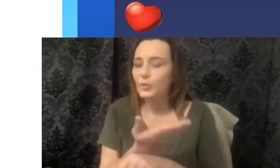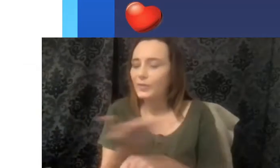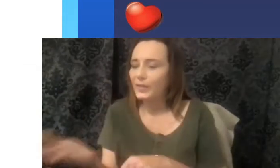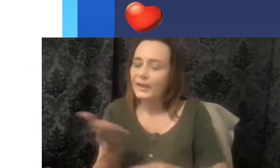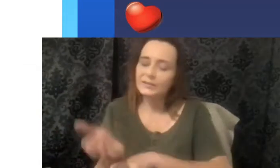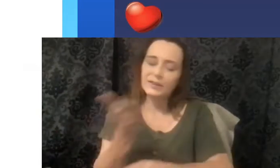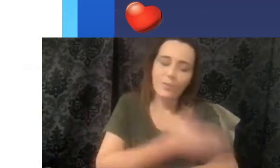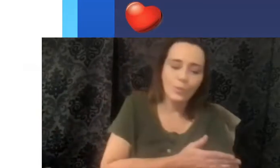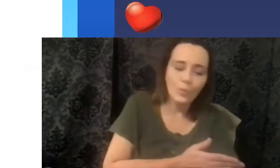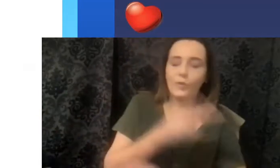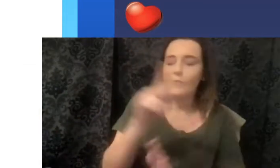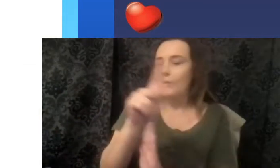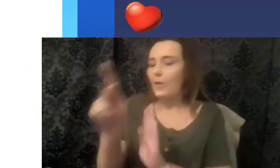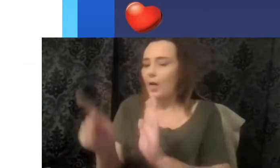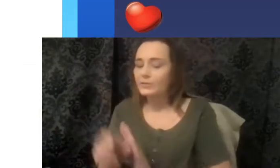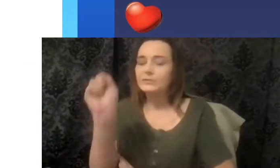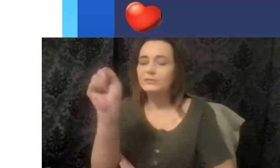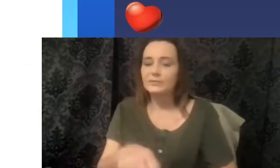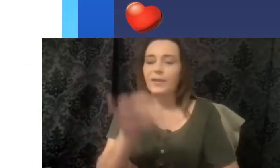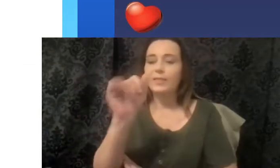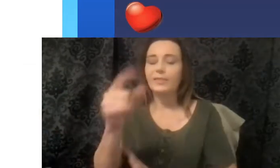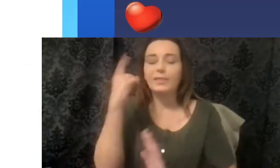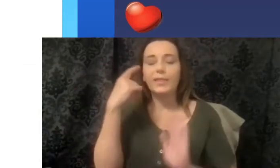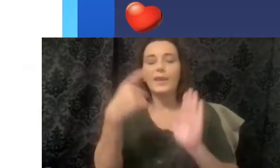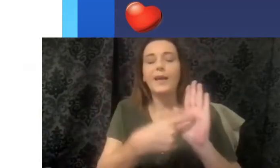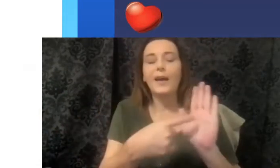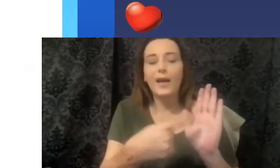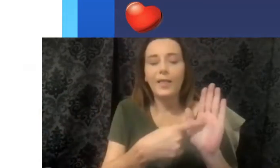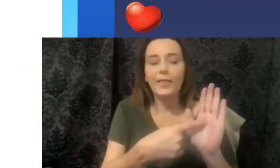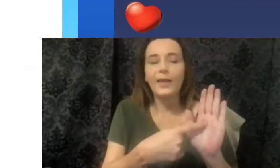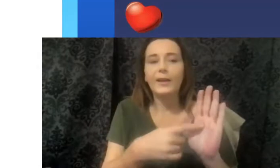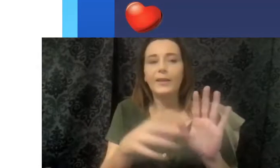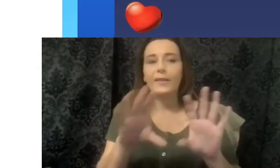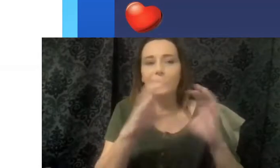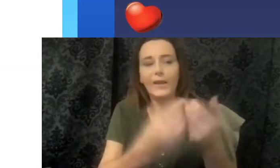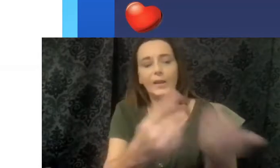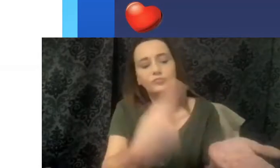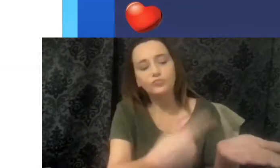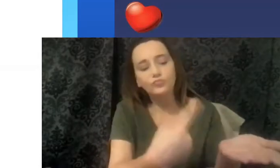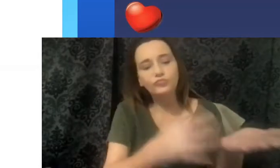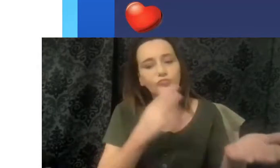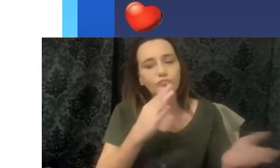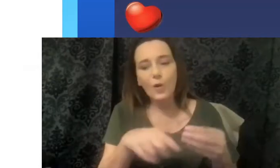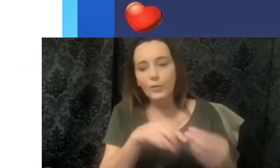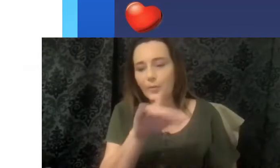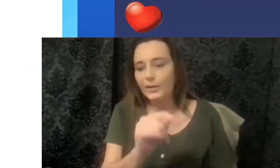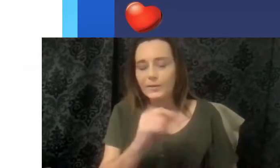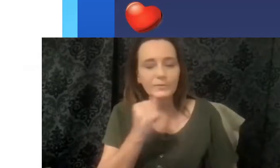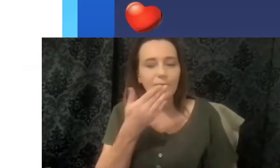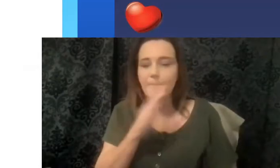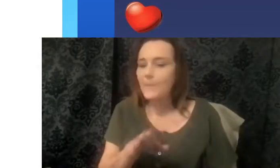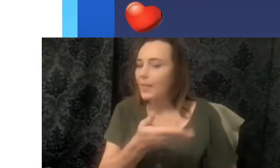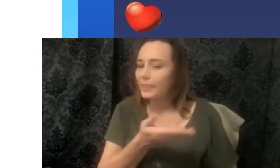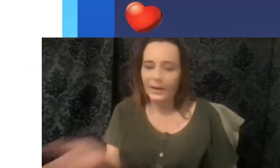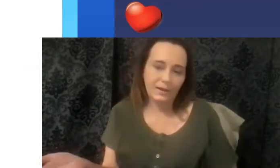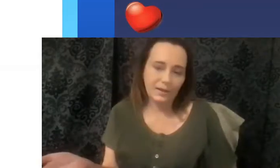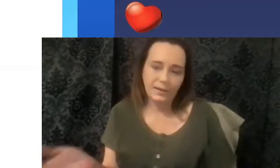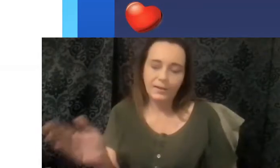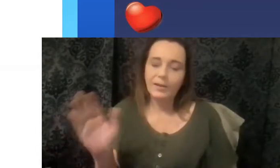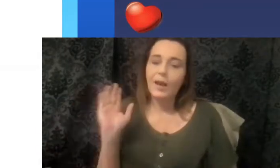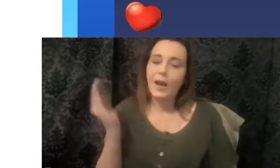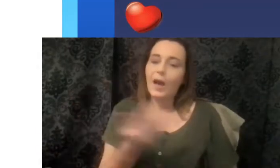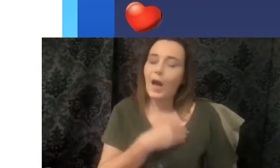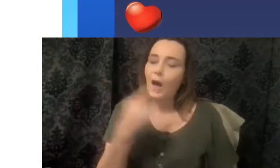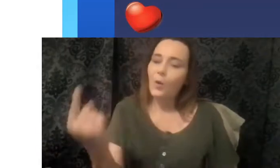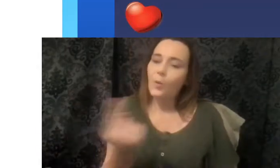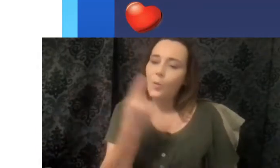and procedures. And that actually highlighted it and got the fellowship talking about it. So it wasn't a bad thing at all. Our only issue is